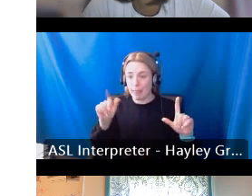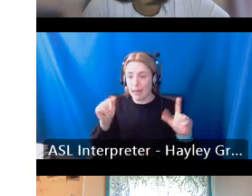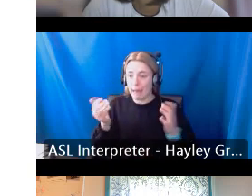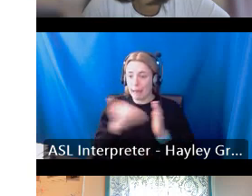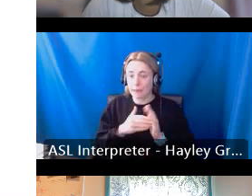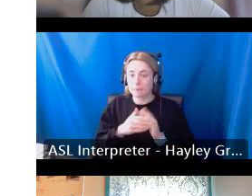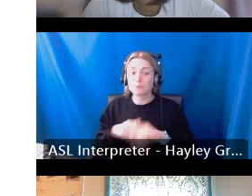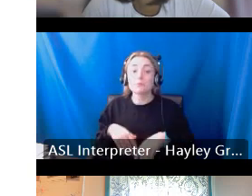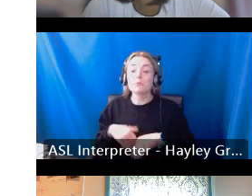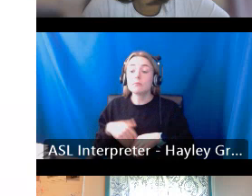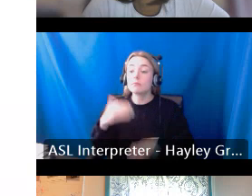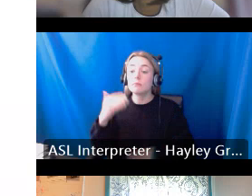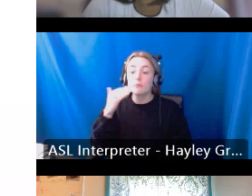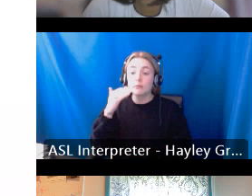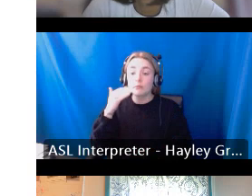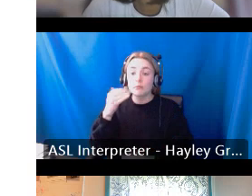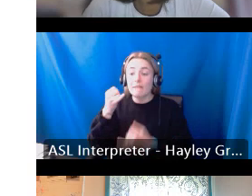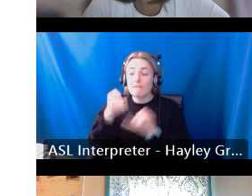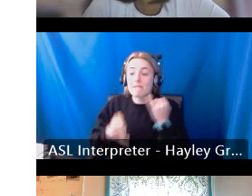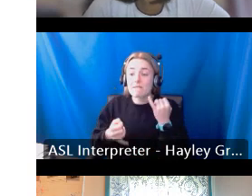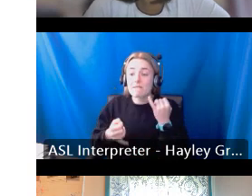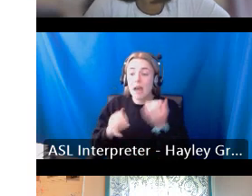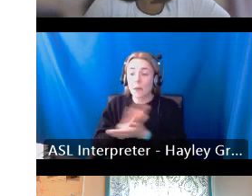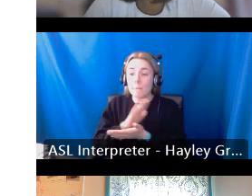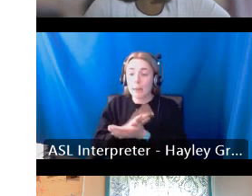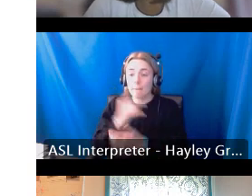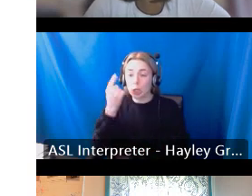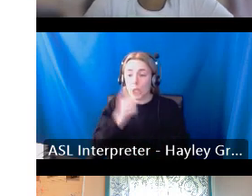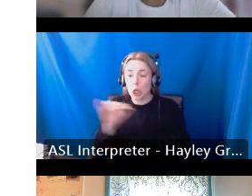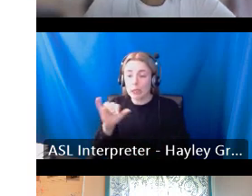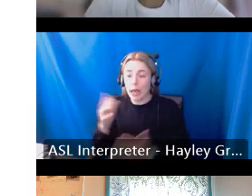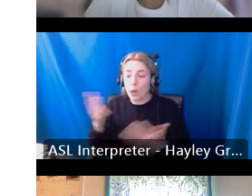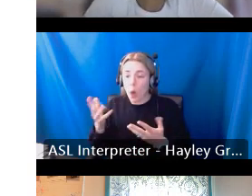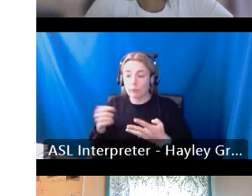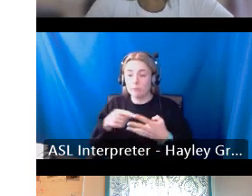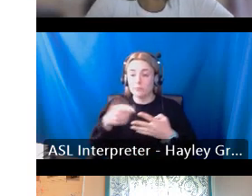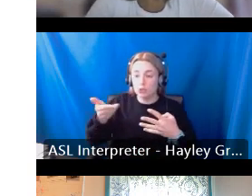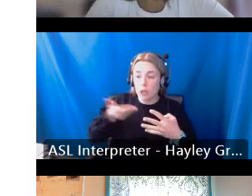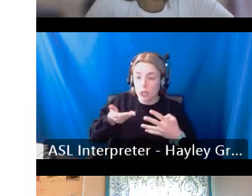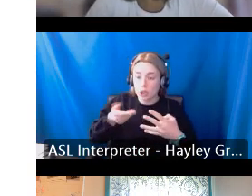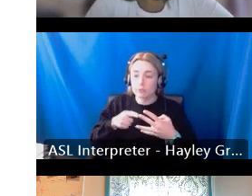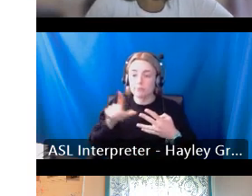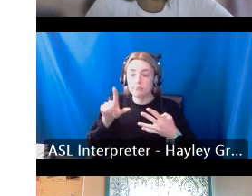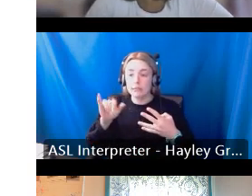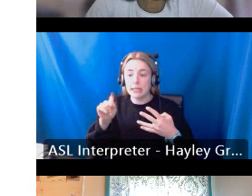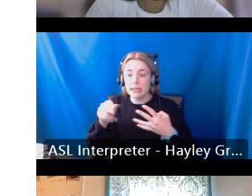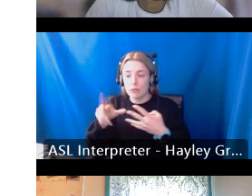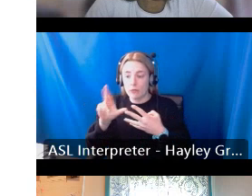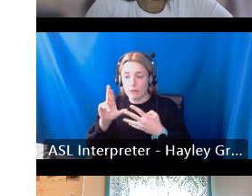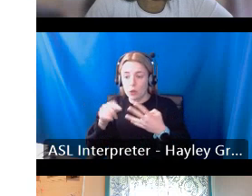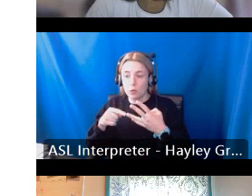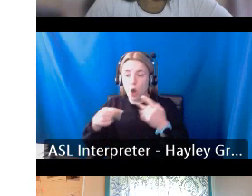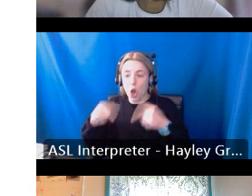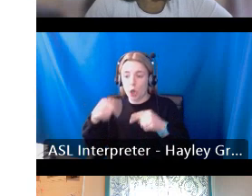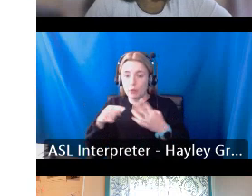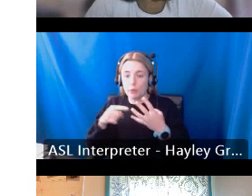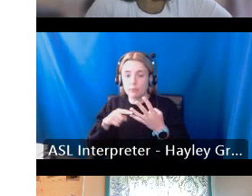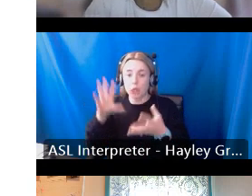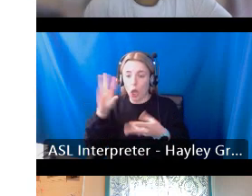like. This is exactly what your final paper should look like. Introduction, lit review, argument, conclusion, your works cited page.